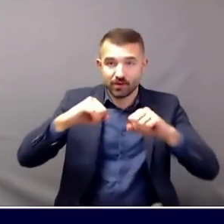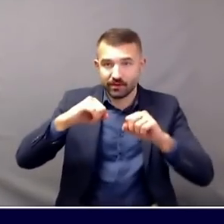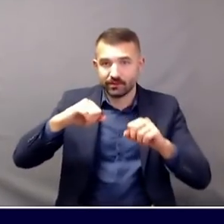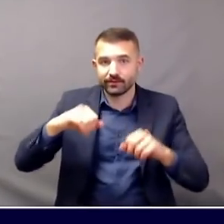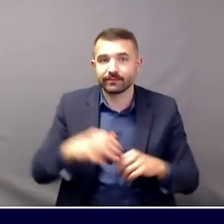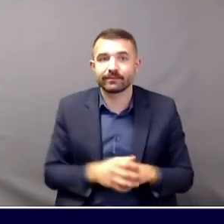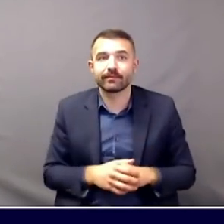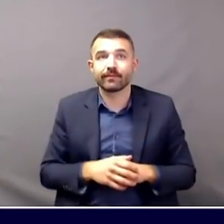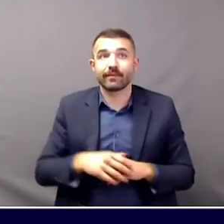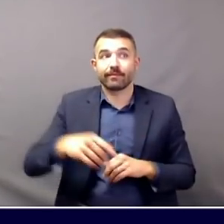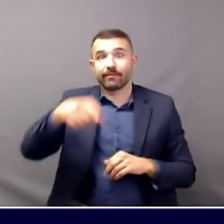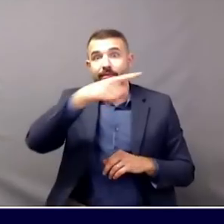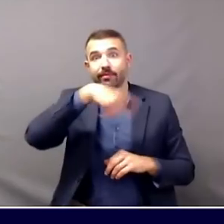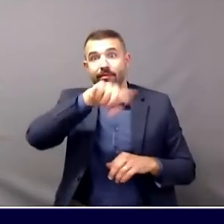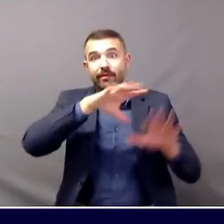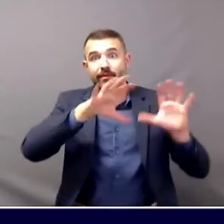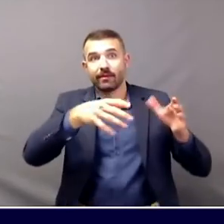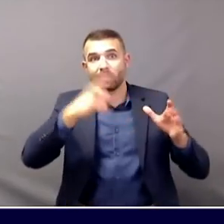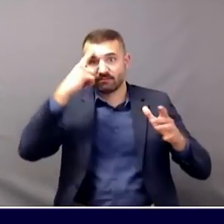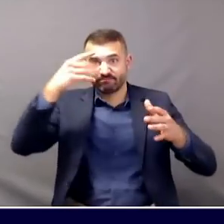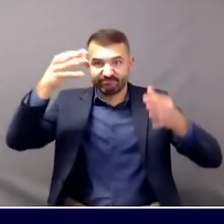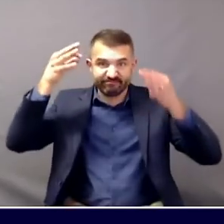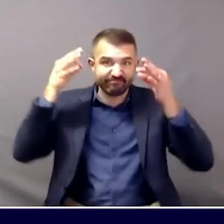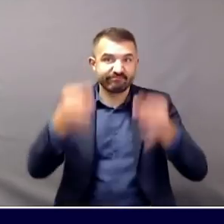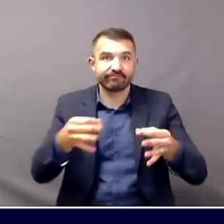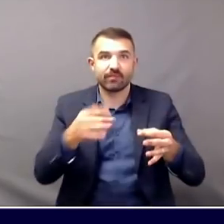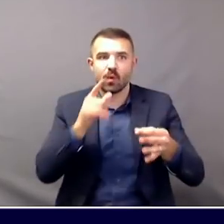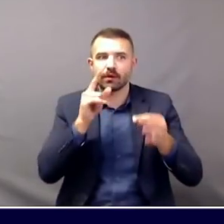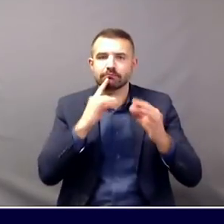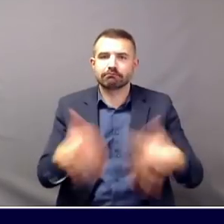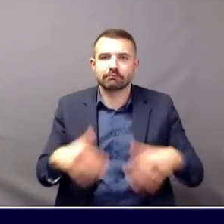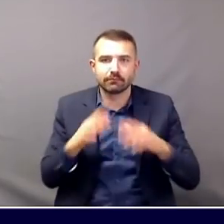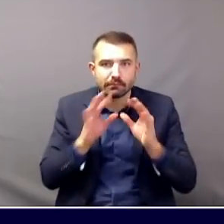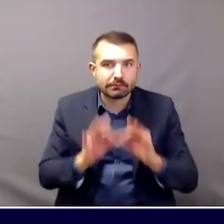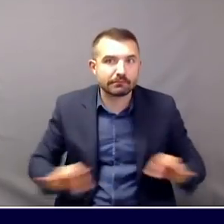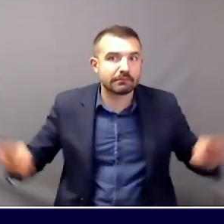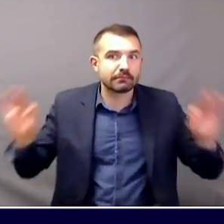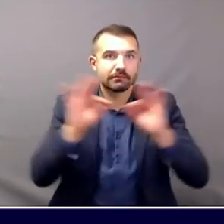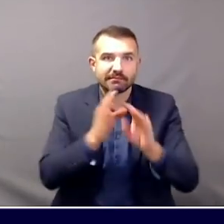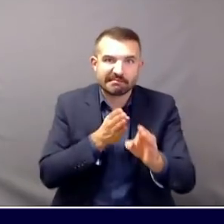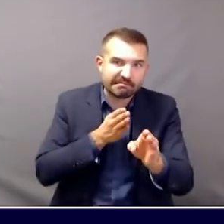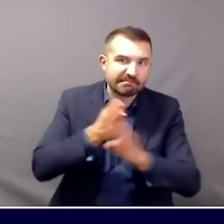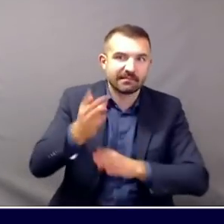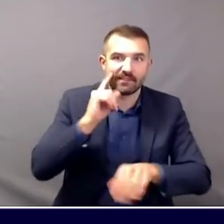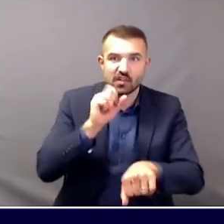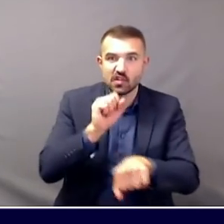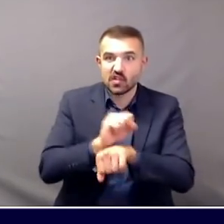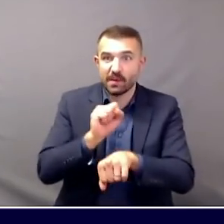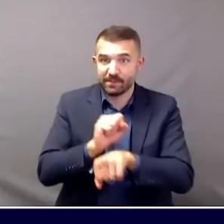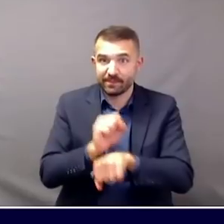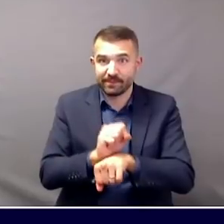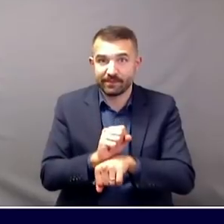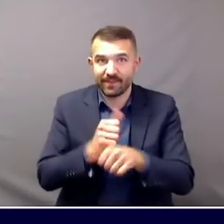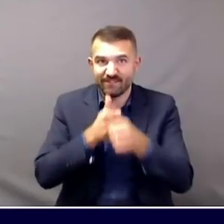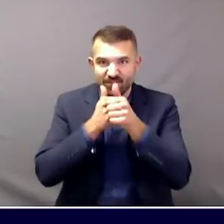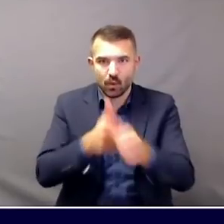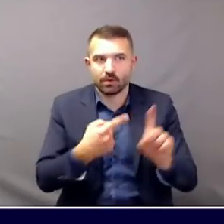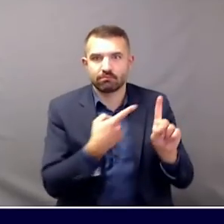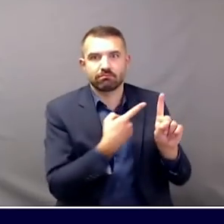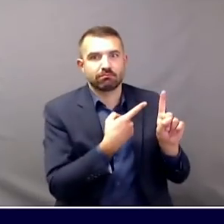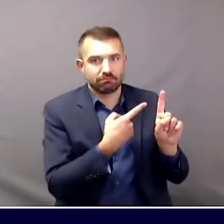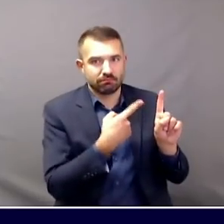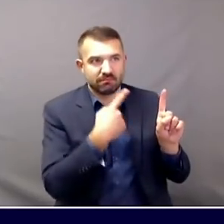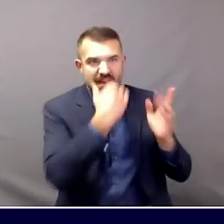are in critical sectors, critical infrastructure. That's generally speaking who we are contemplating as being part of phase